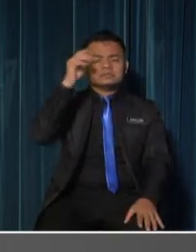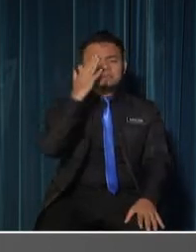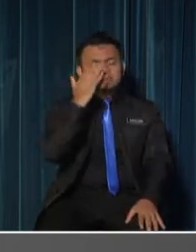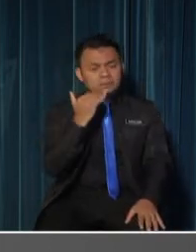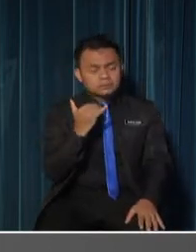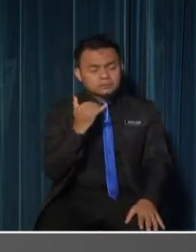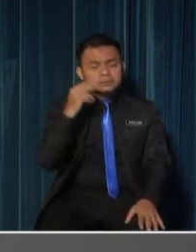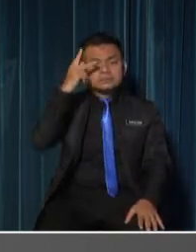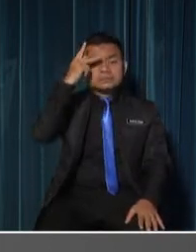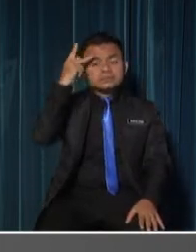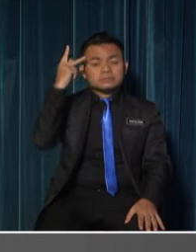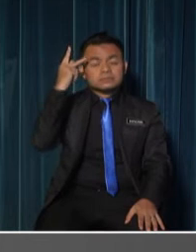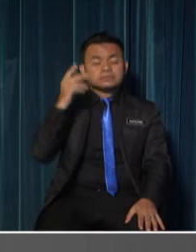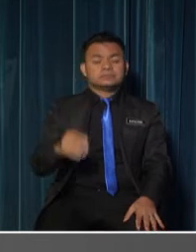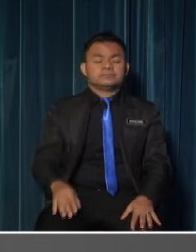its thick